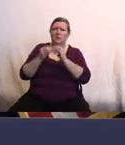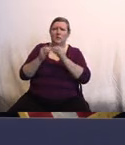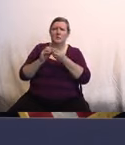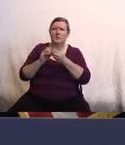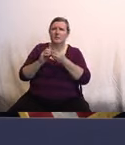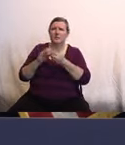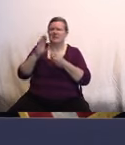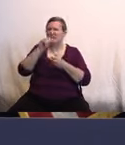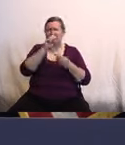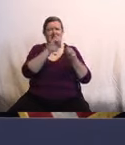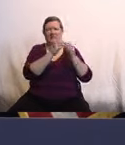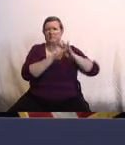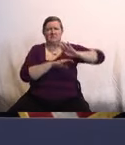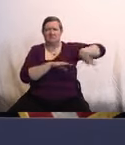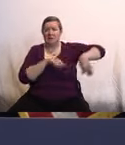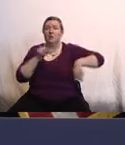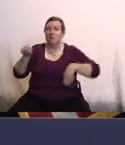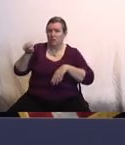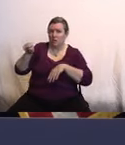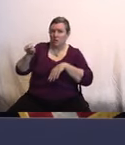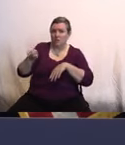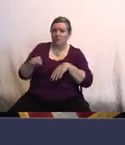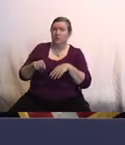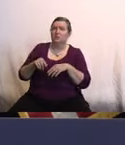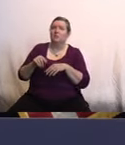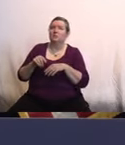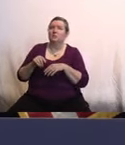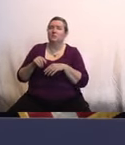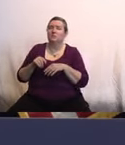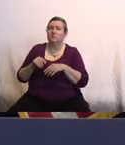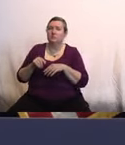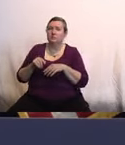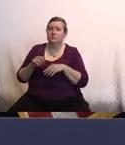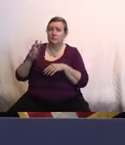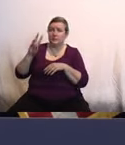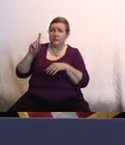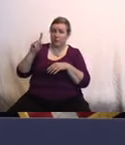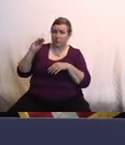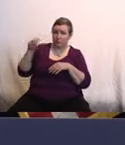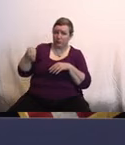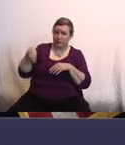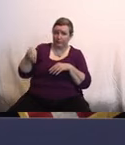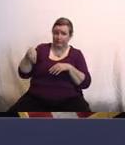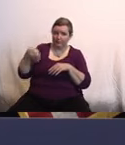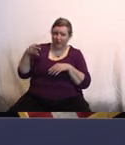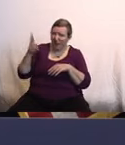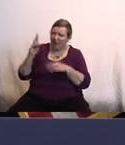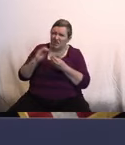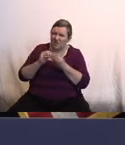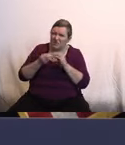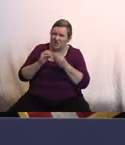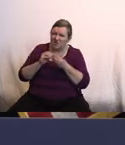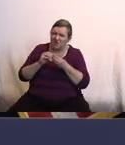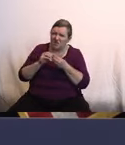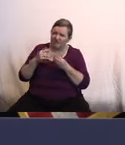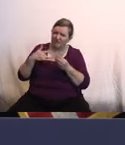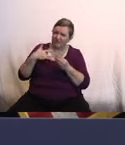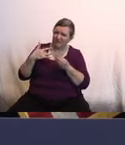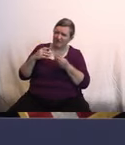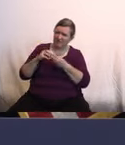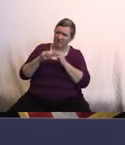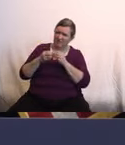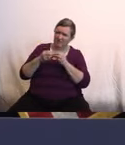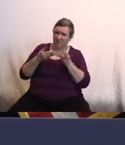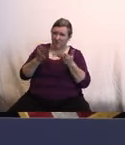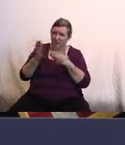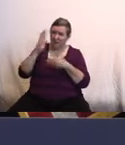commissioner, I'd like to ask you again about the incidental COVID. 61% is a pretty high number. Do you feel that, again, that these numbers of hospitalizations are